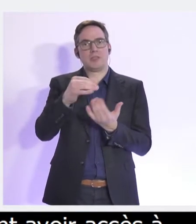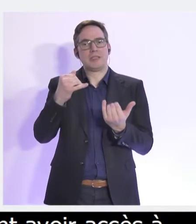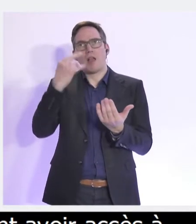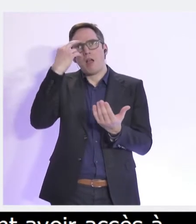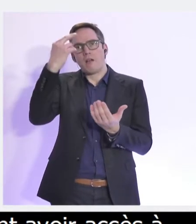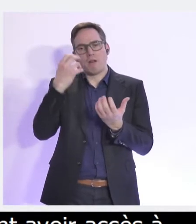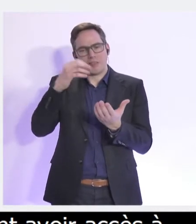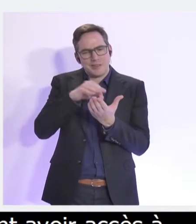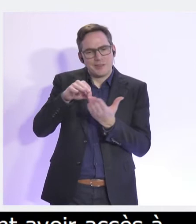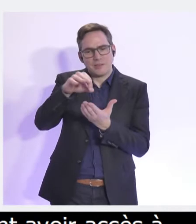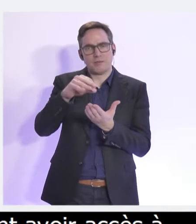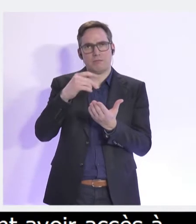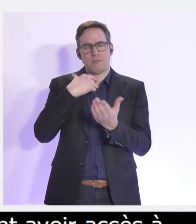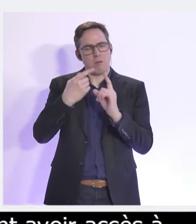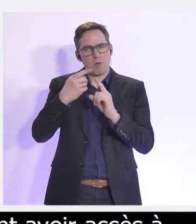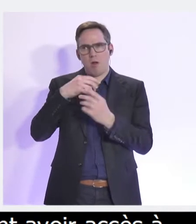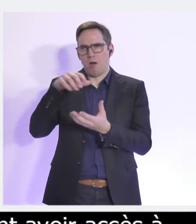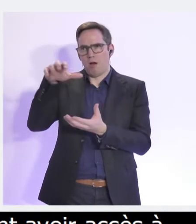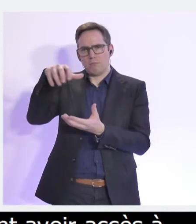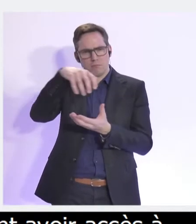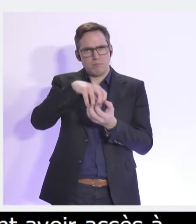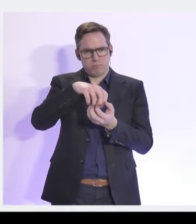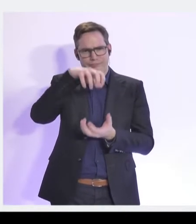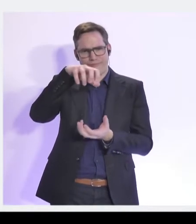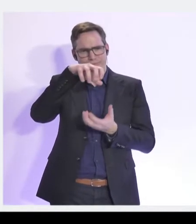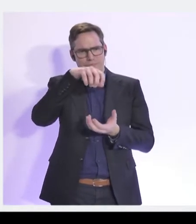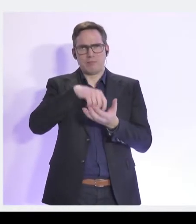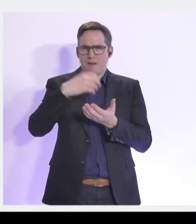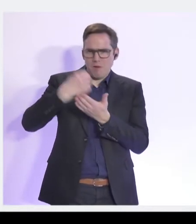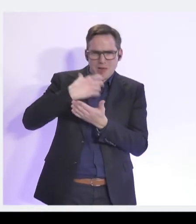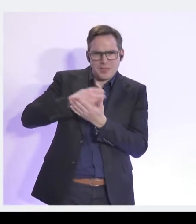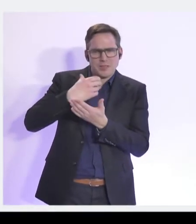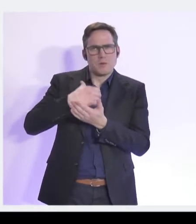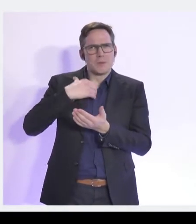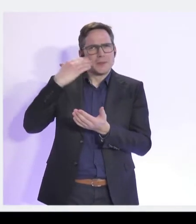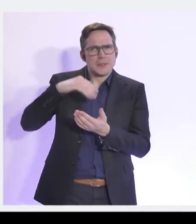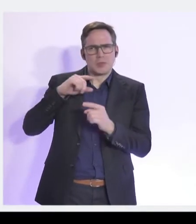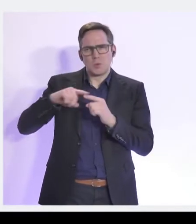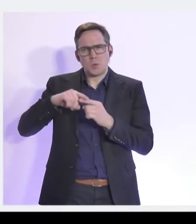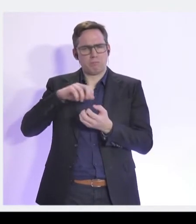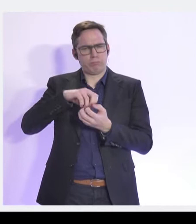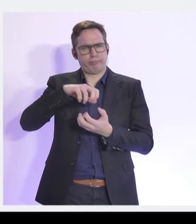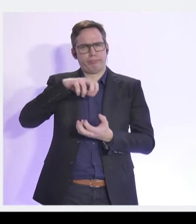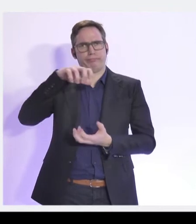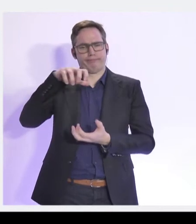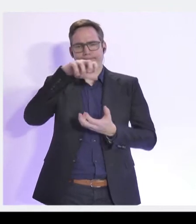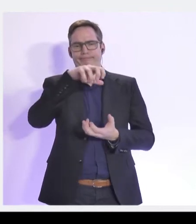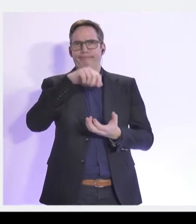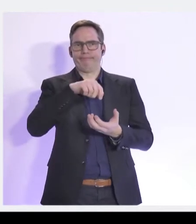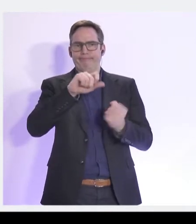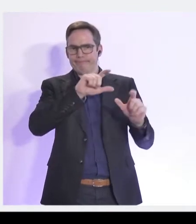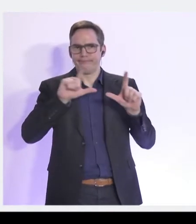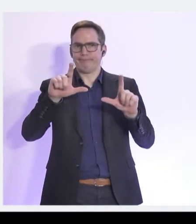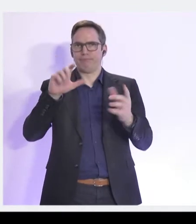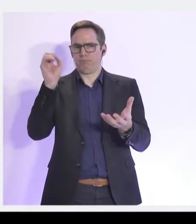and knowledge and information and data which we have in order to be able to work on better policies,